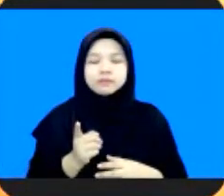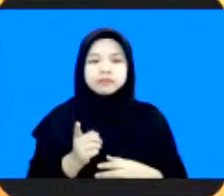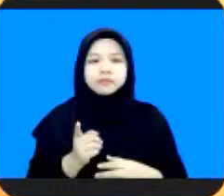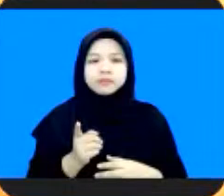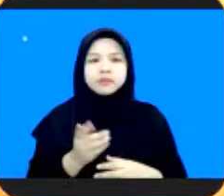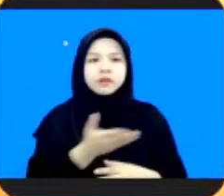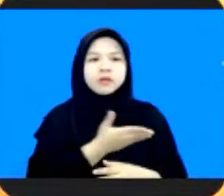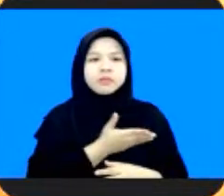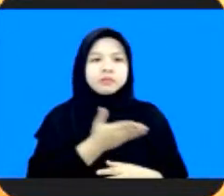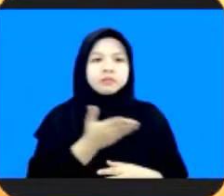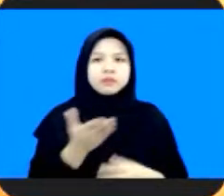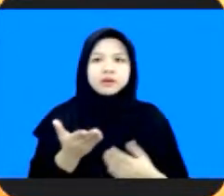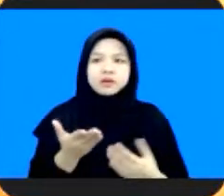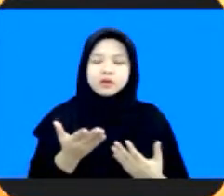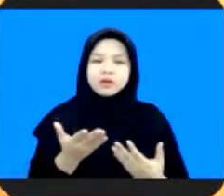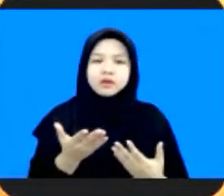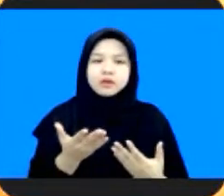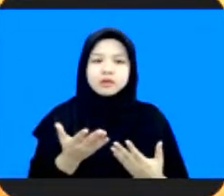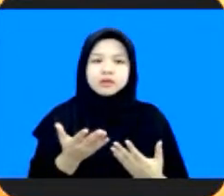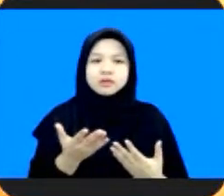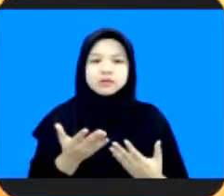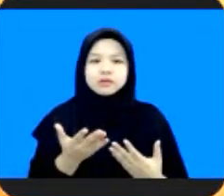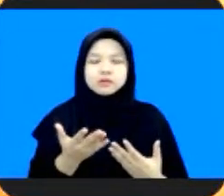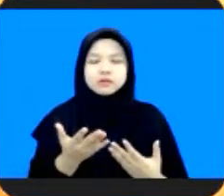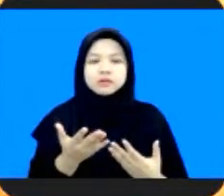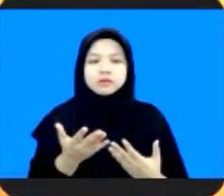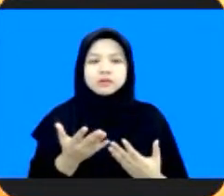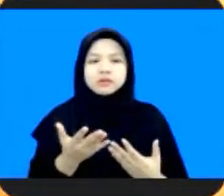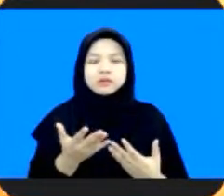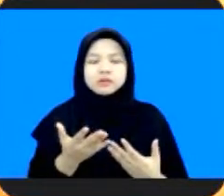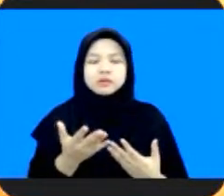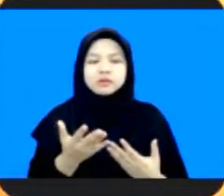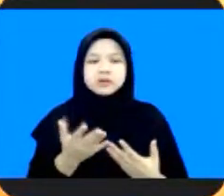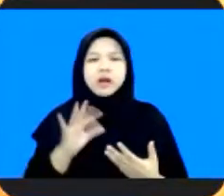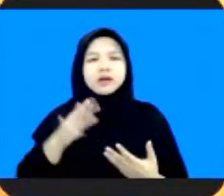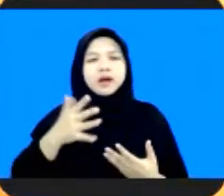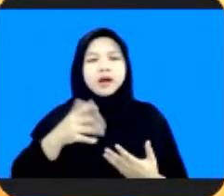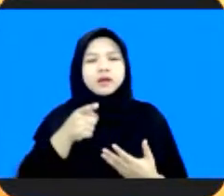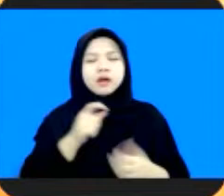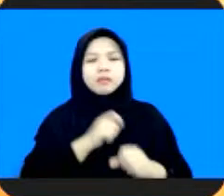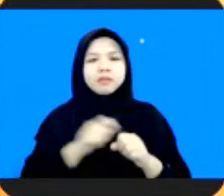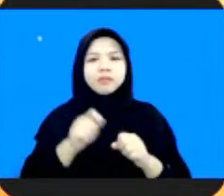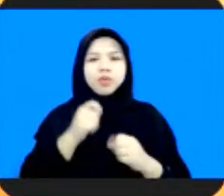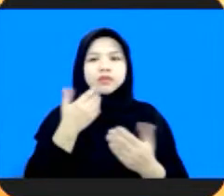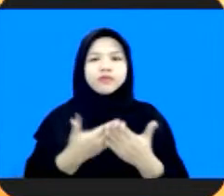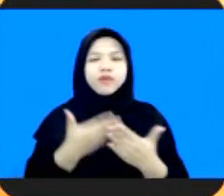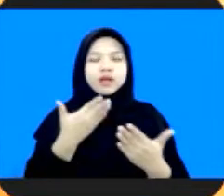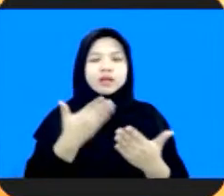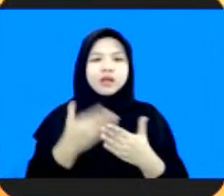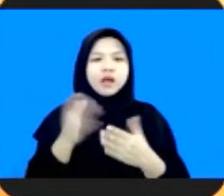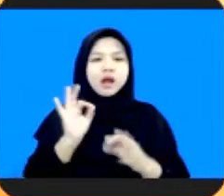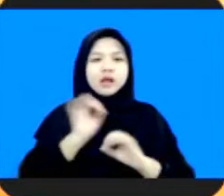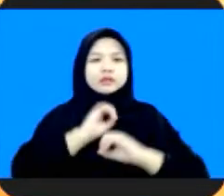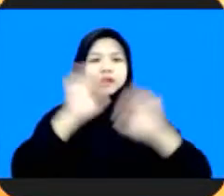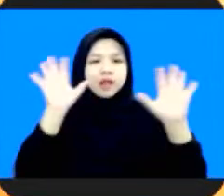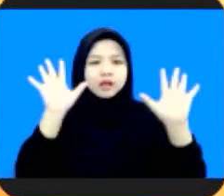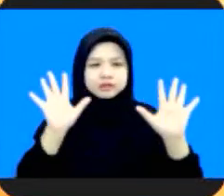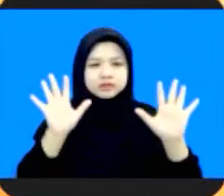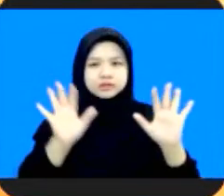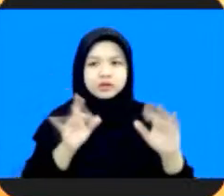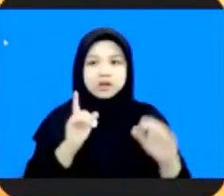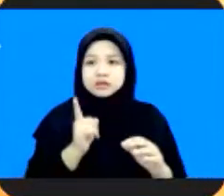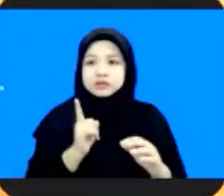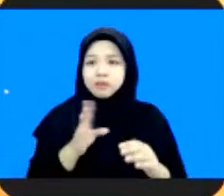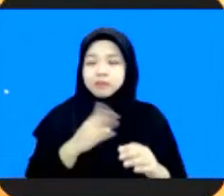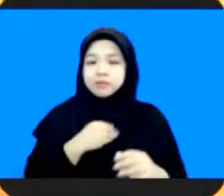which really blinds people from the fact that the real harmful information is hate speech. It's really